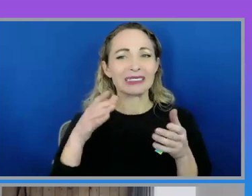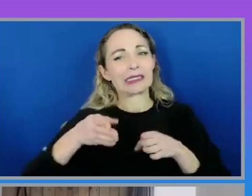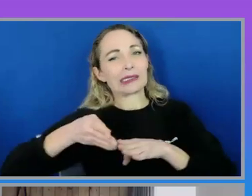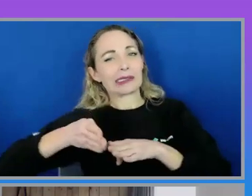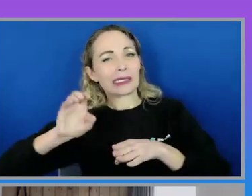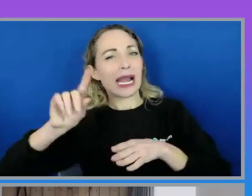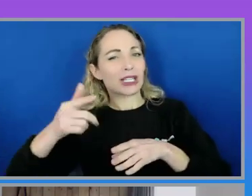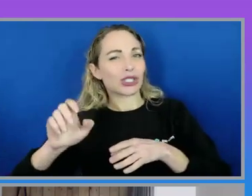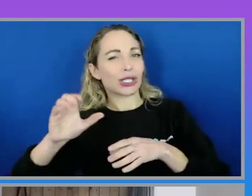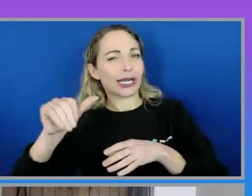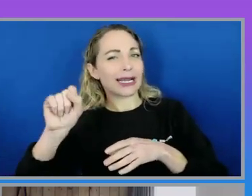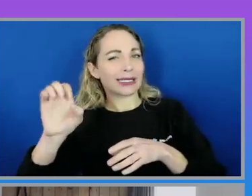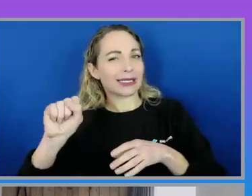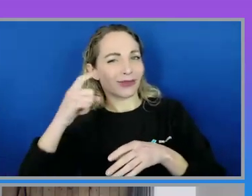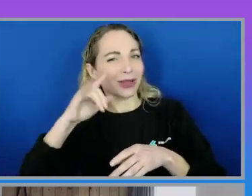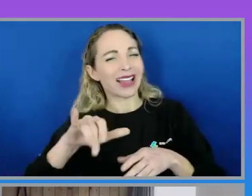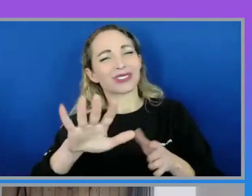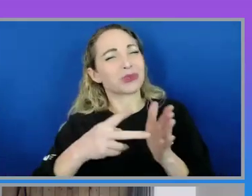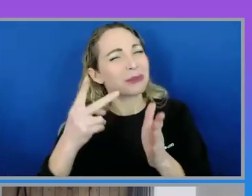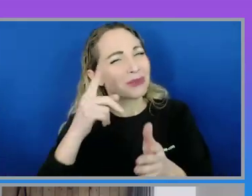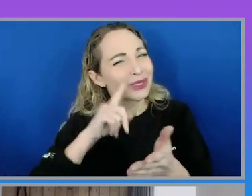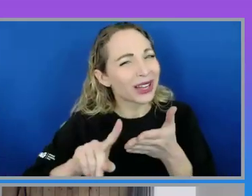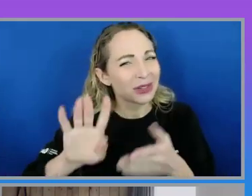so just double check your work.